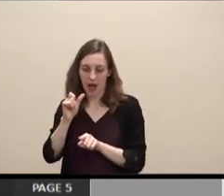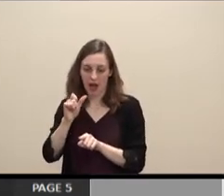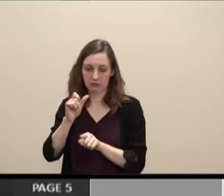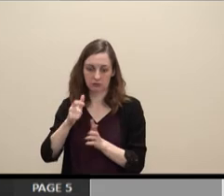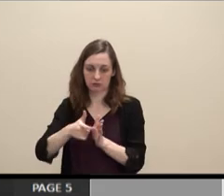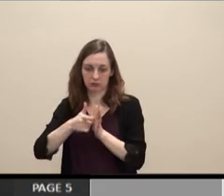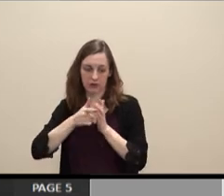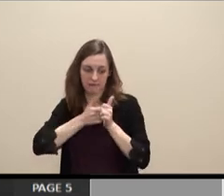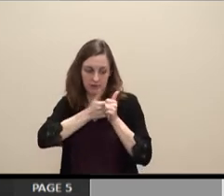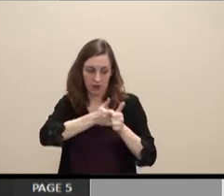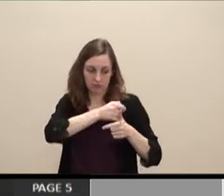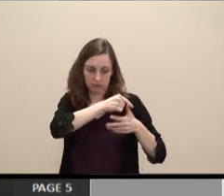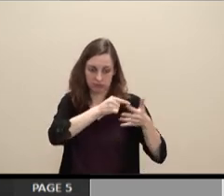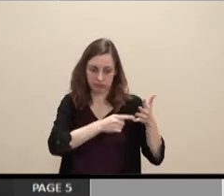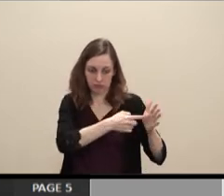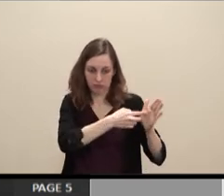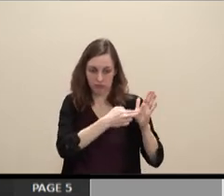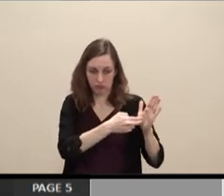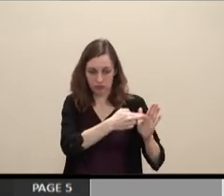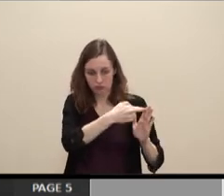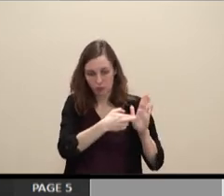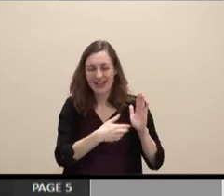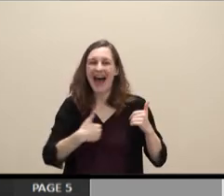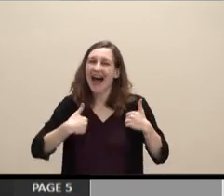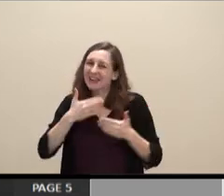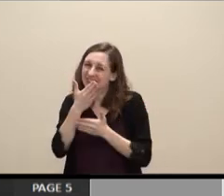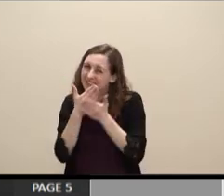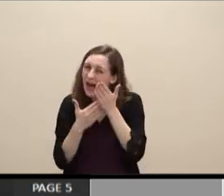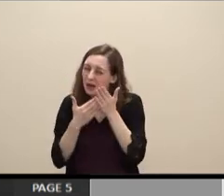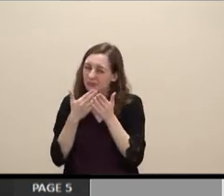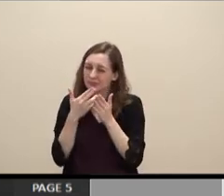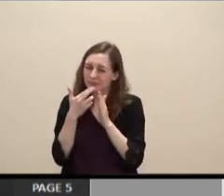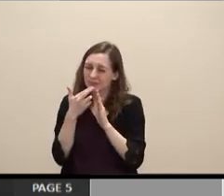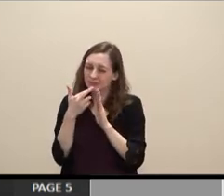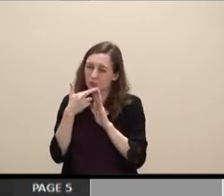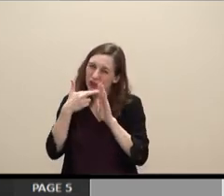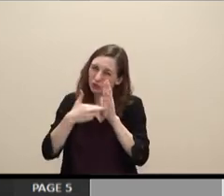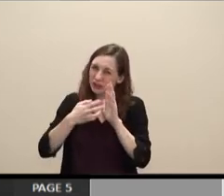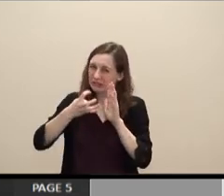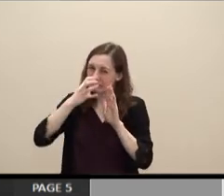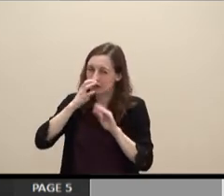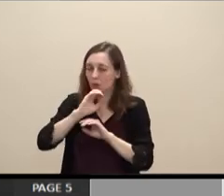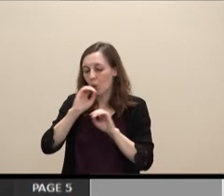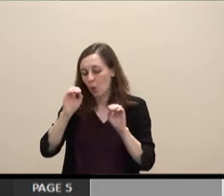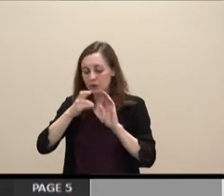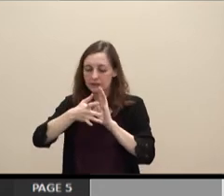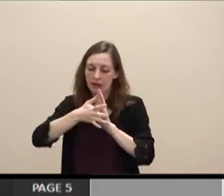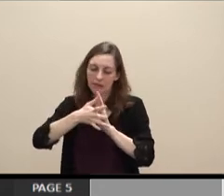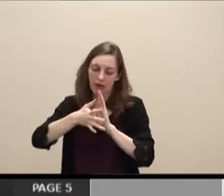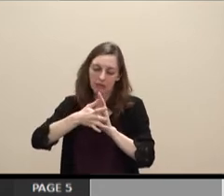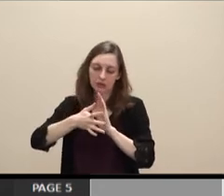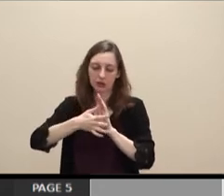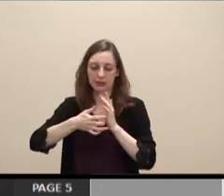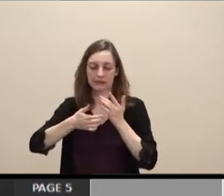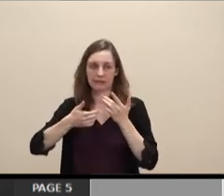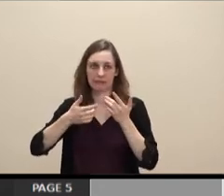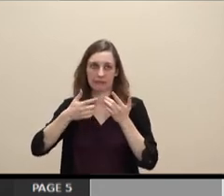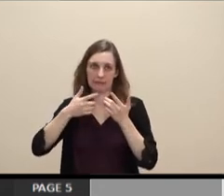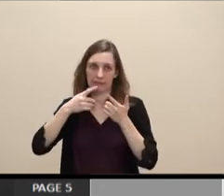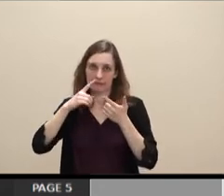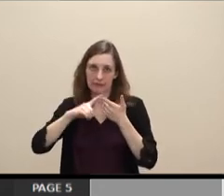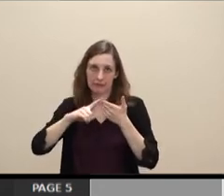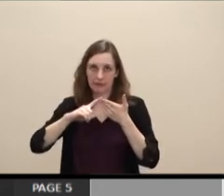on pretty much everything. There were some restrictions as far as technology and